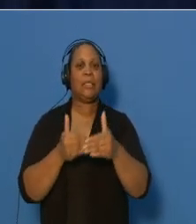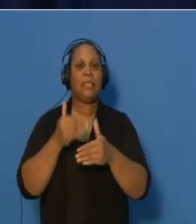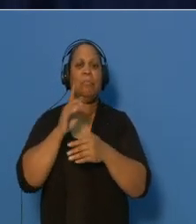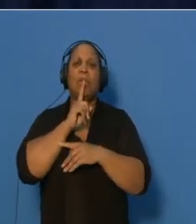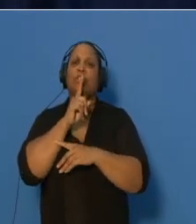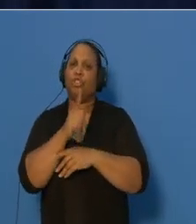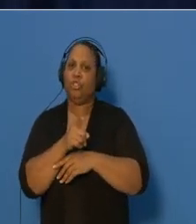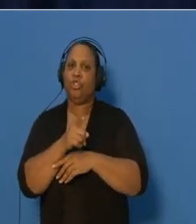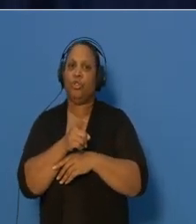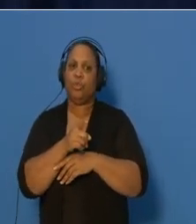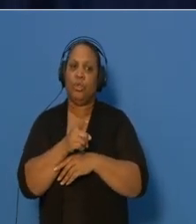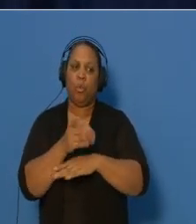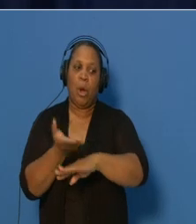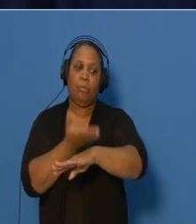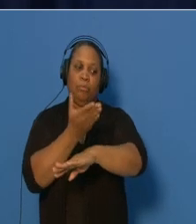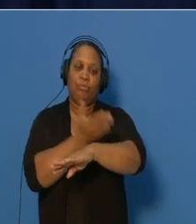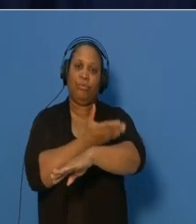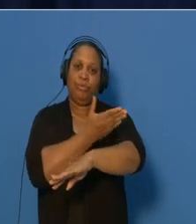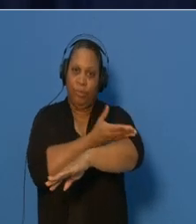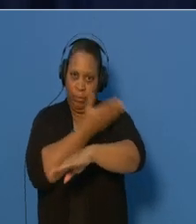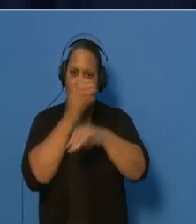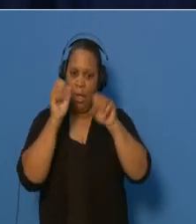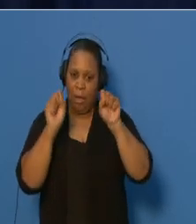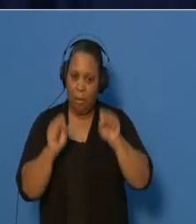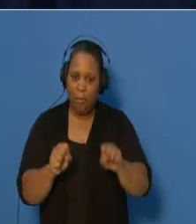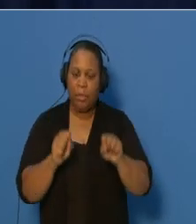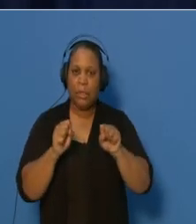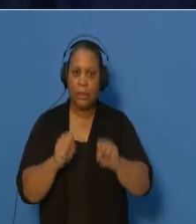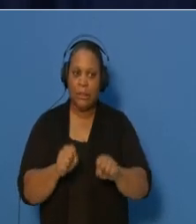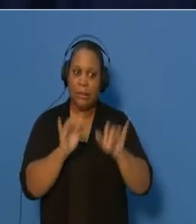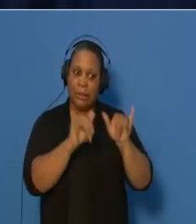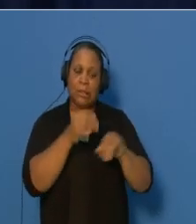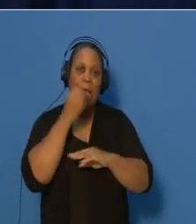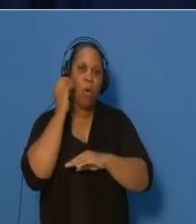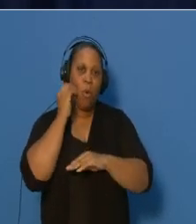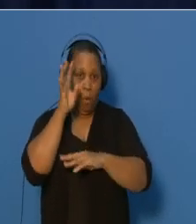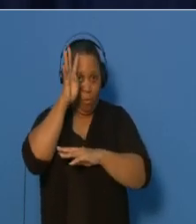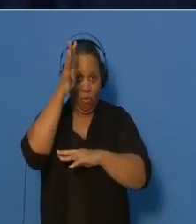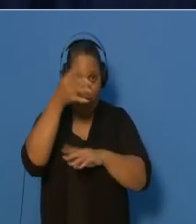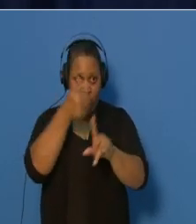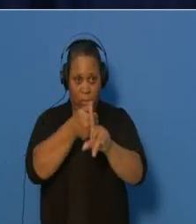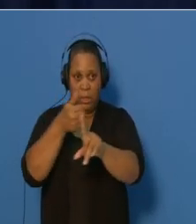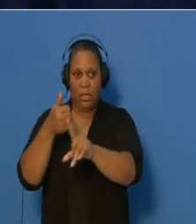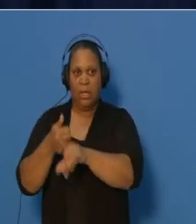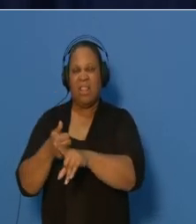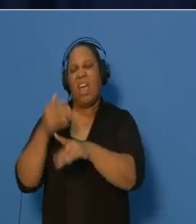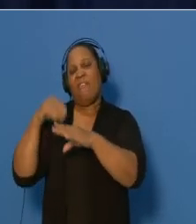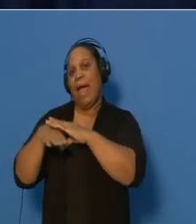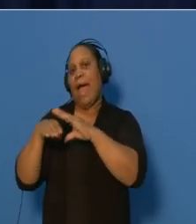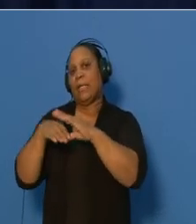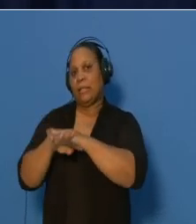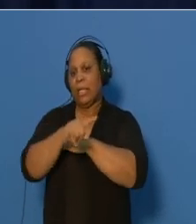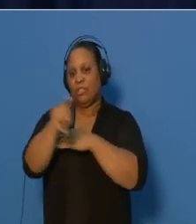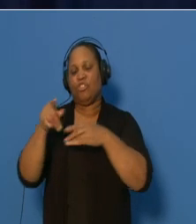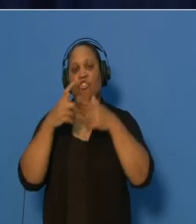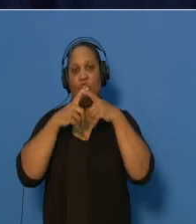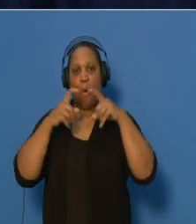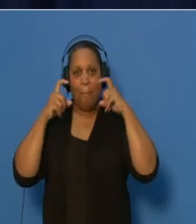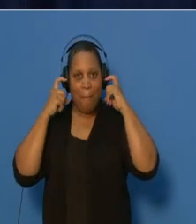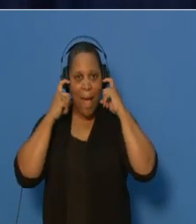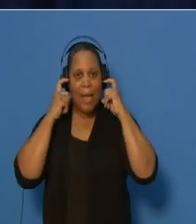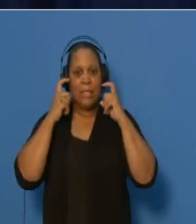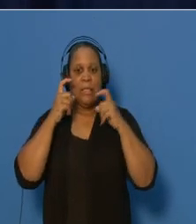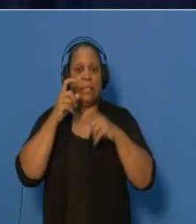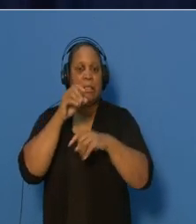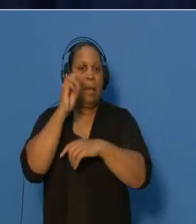that we are ramping up the ability of masks to be made at home so that persons can make sure that they can have access to those particular masks. And the Ministry of Public